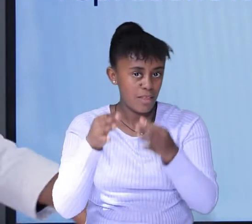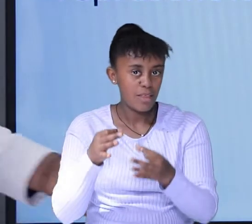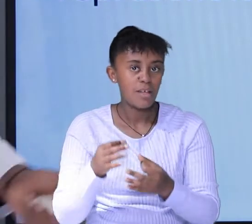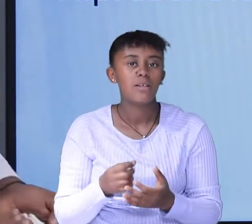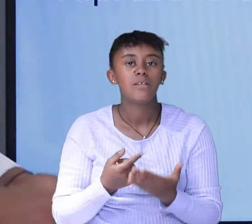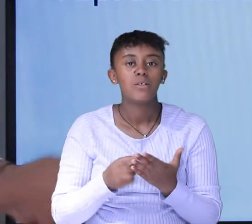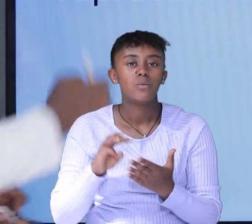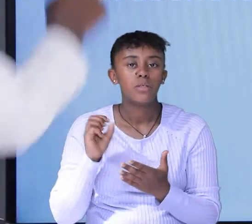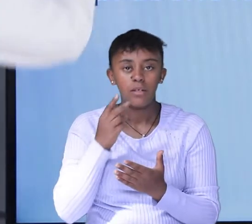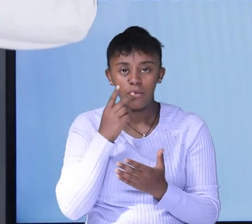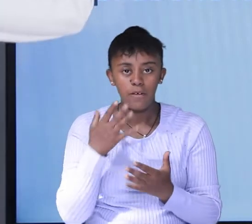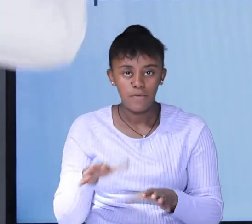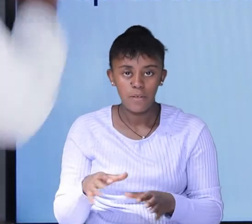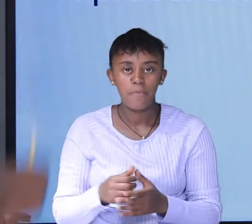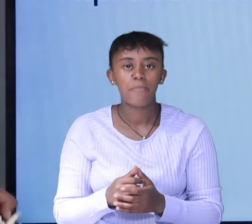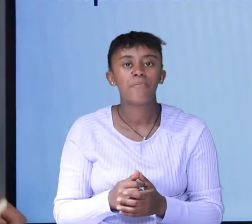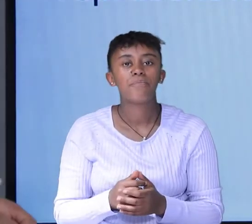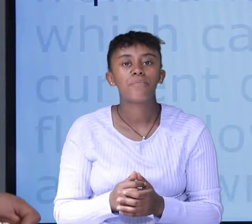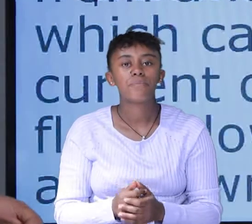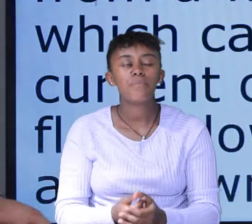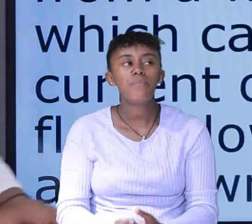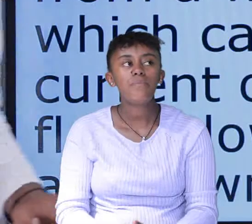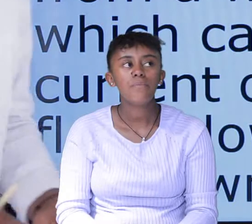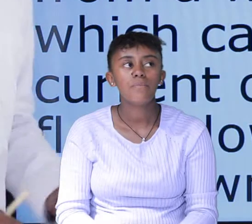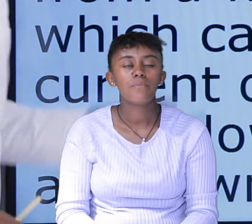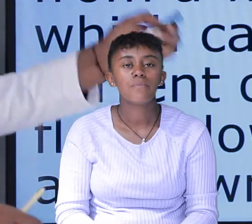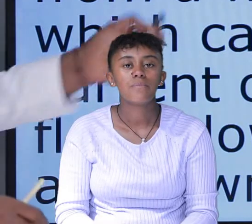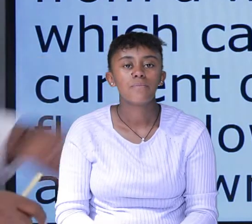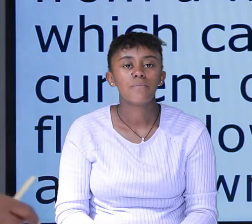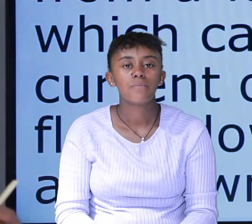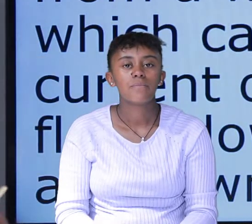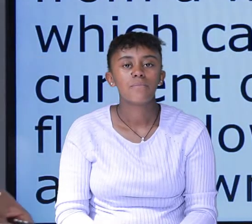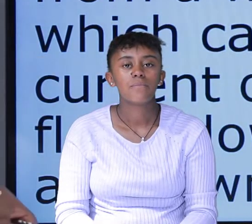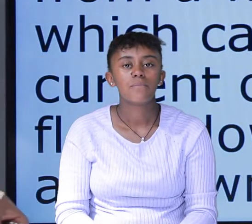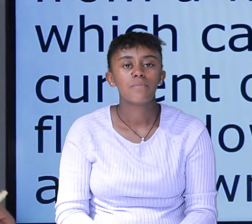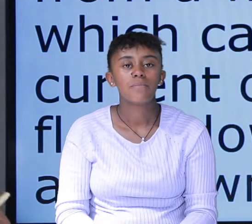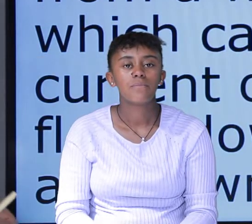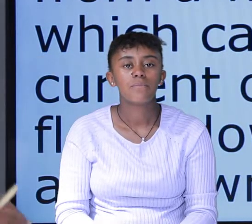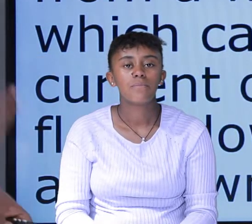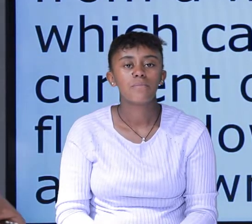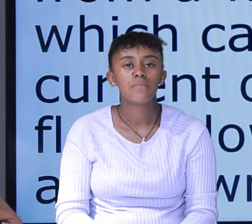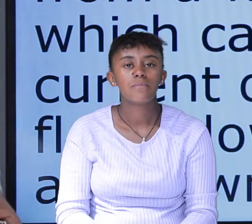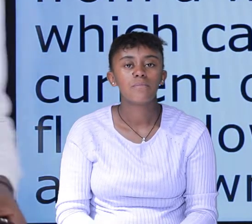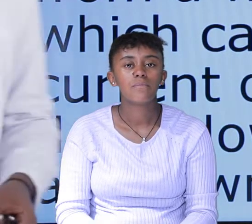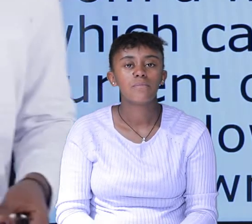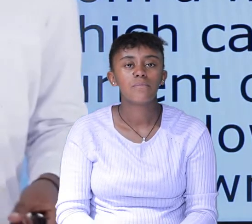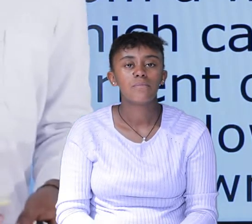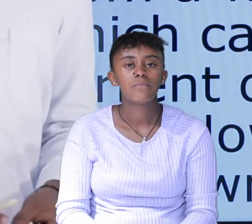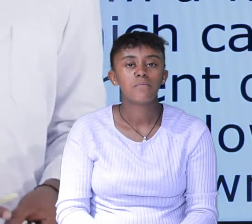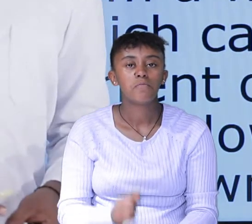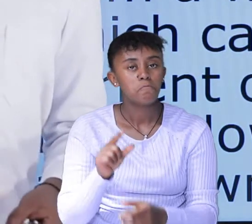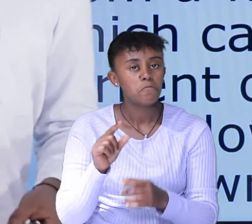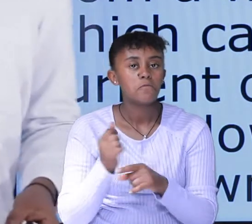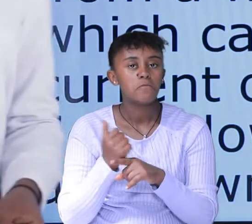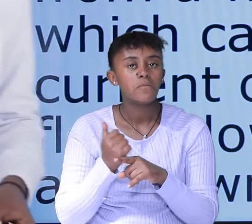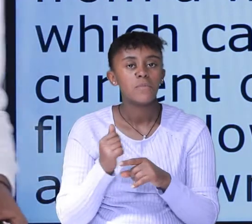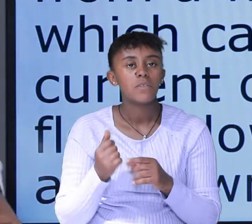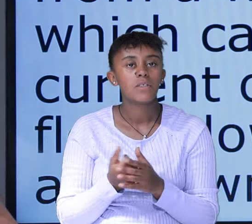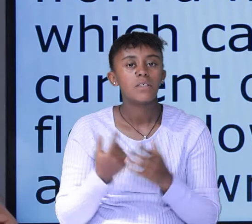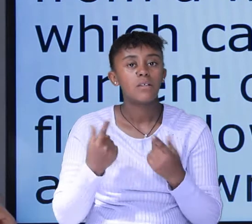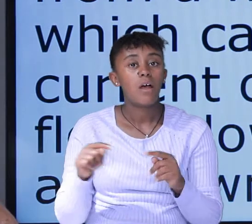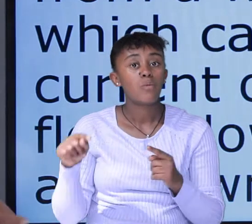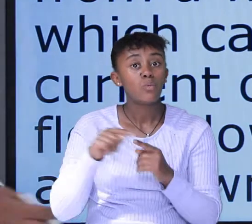which determines the direction of the area. Therefore, the magnetic dipole is acting along the normal line to the area, the